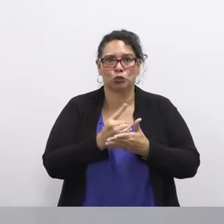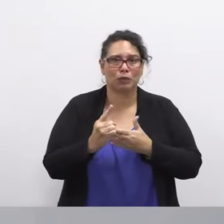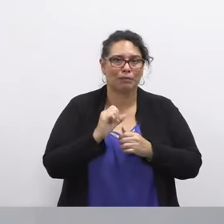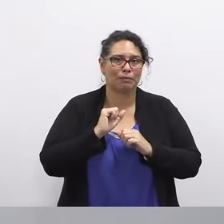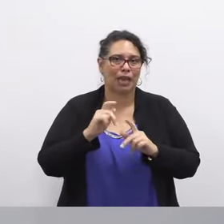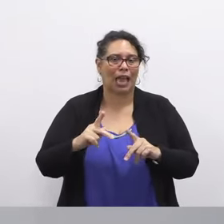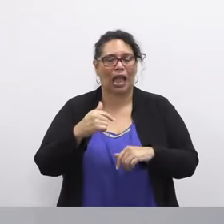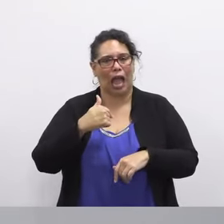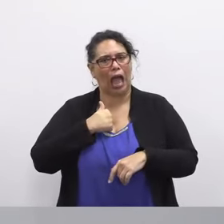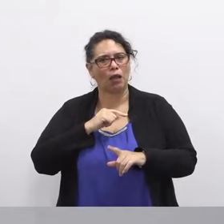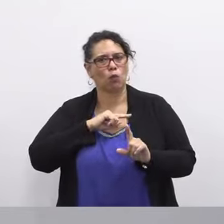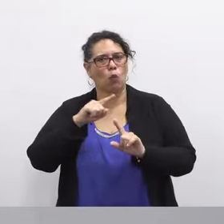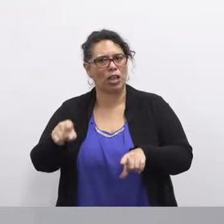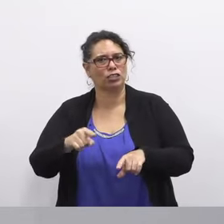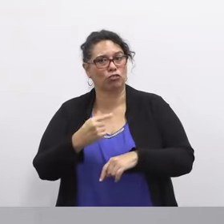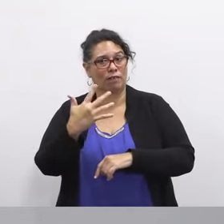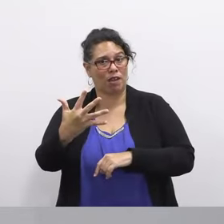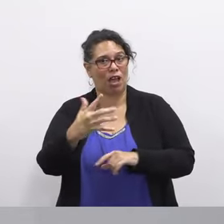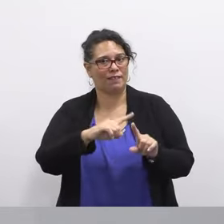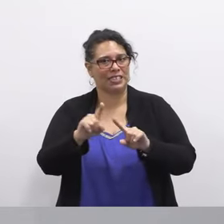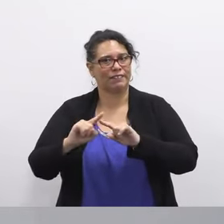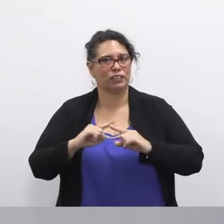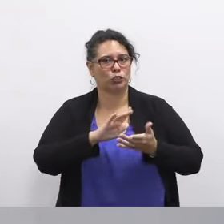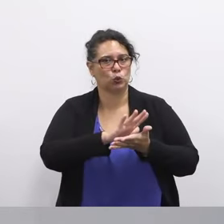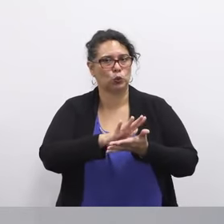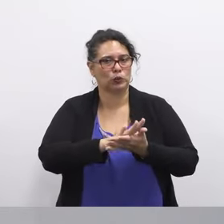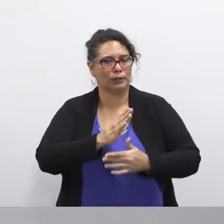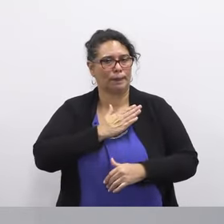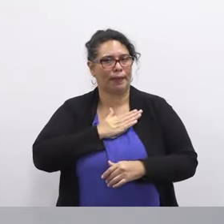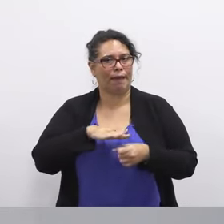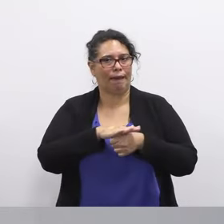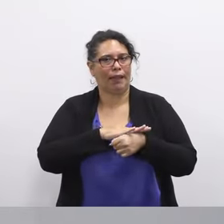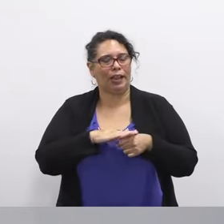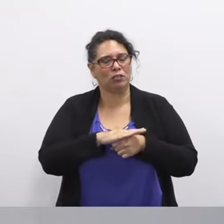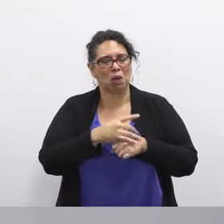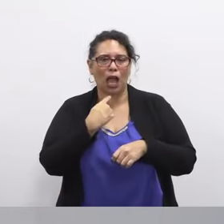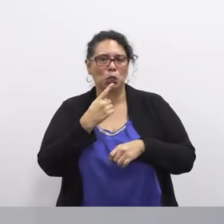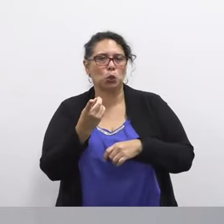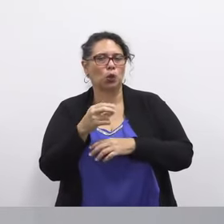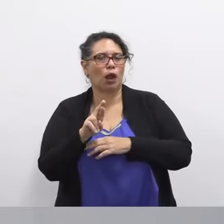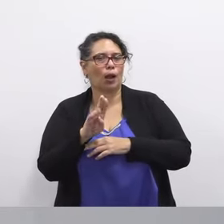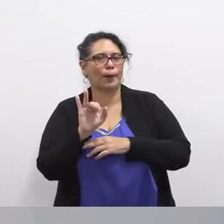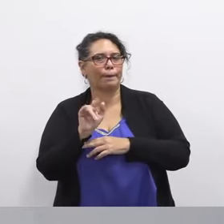to 5 schools in my area. And I saw,